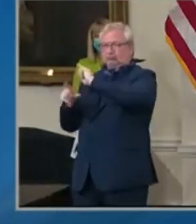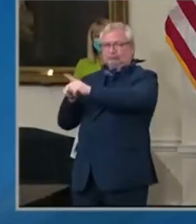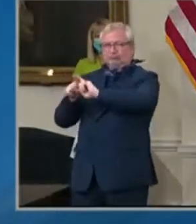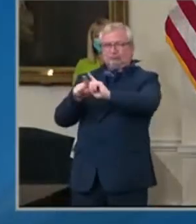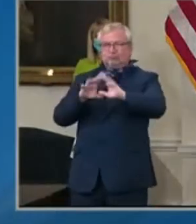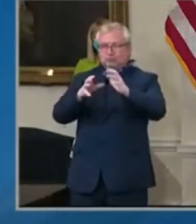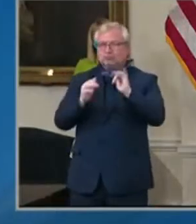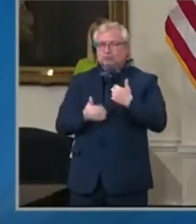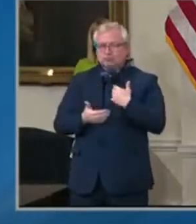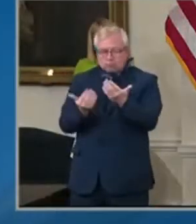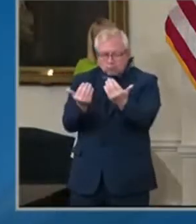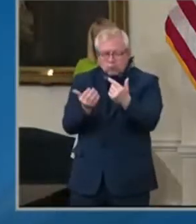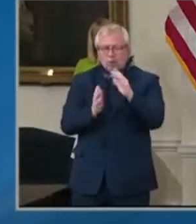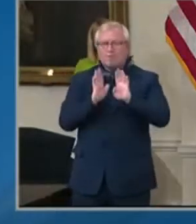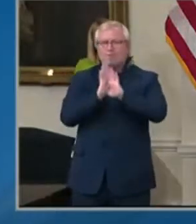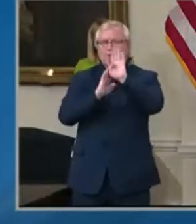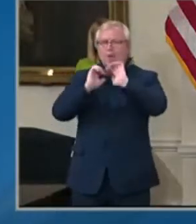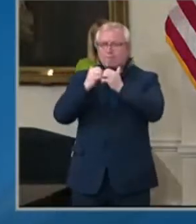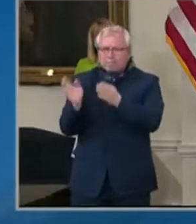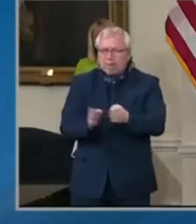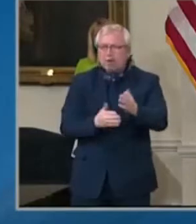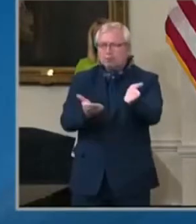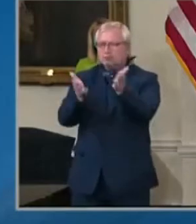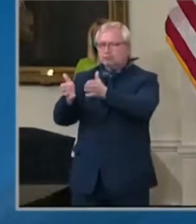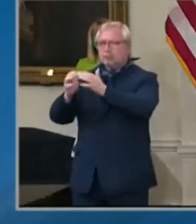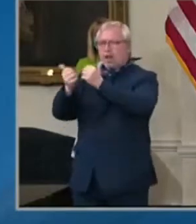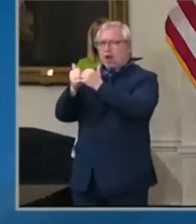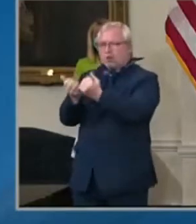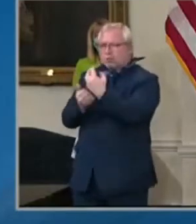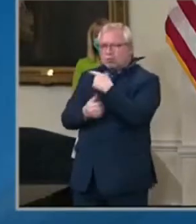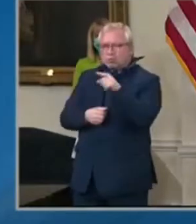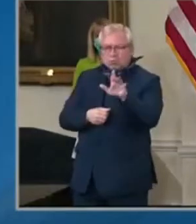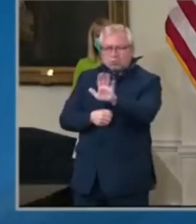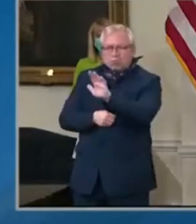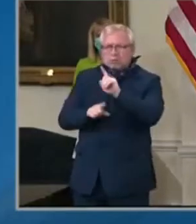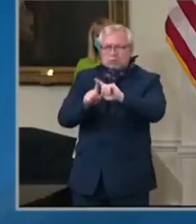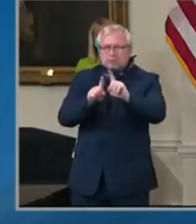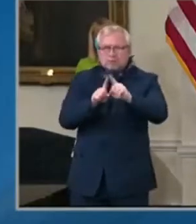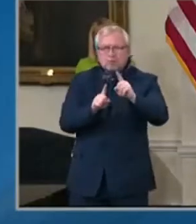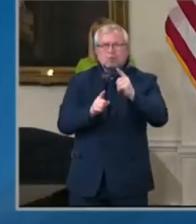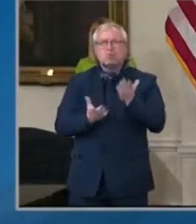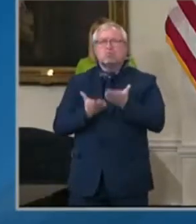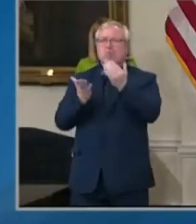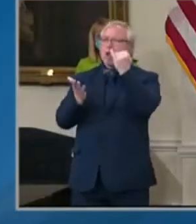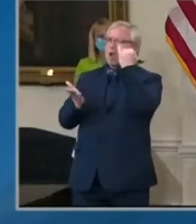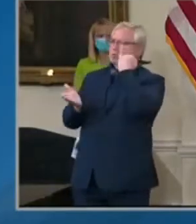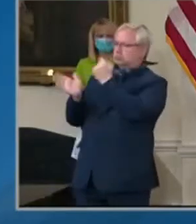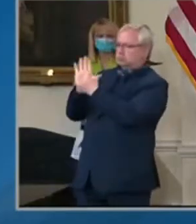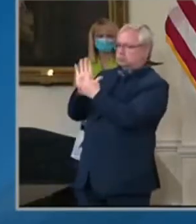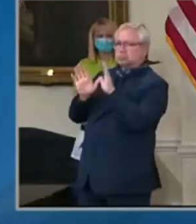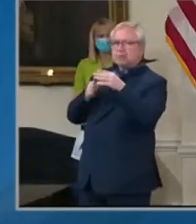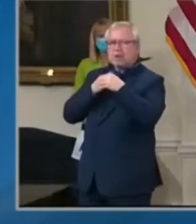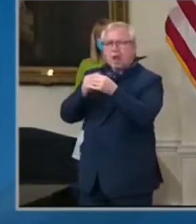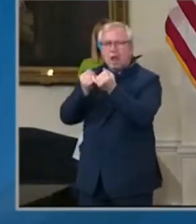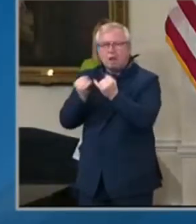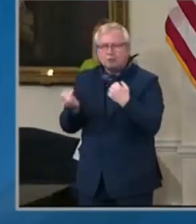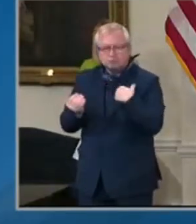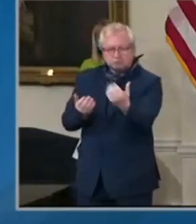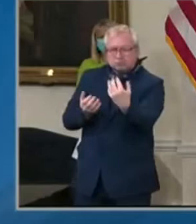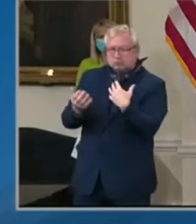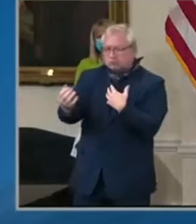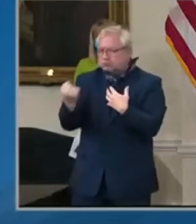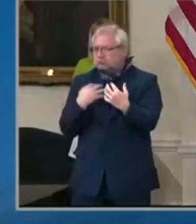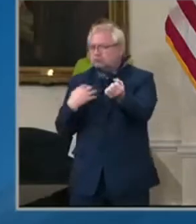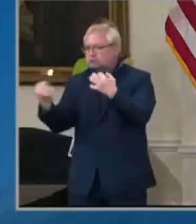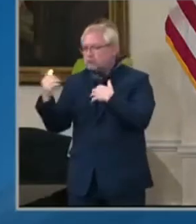proposed recommendations and guidelines determining how their industries can reopen in